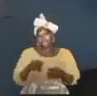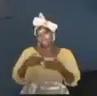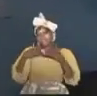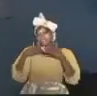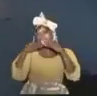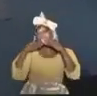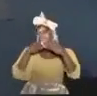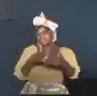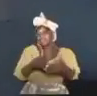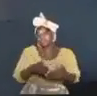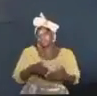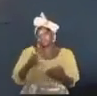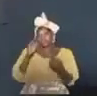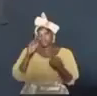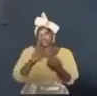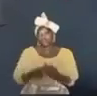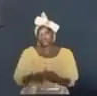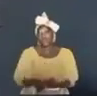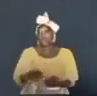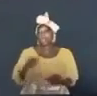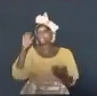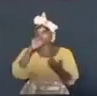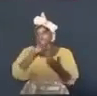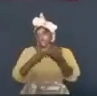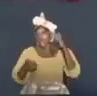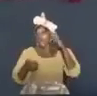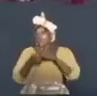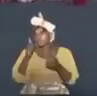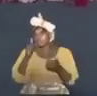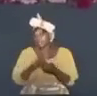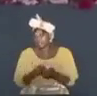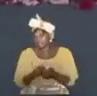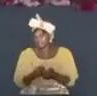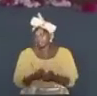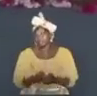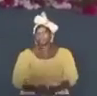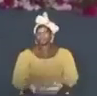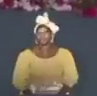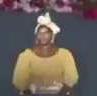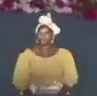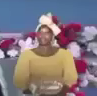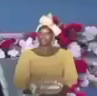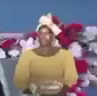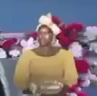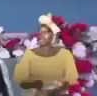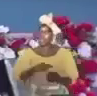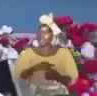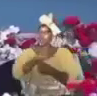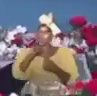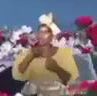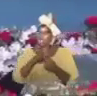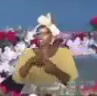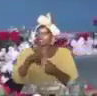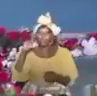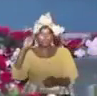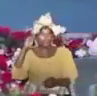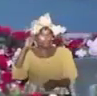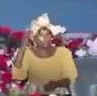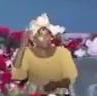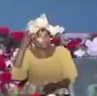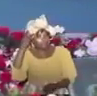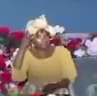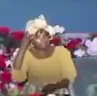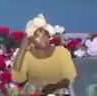A wise man, now of blessed memory, Dr. Miles Munro, would say, when the purpose of a thing is not known, he